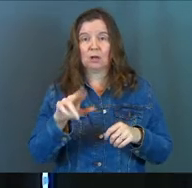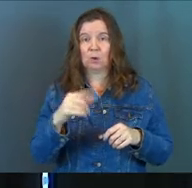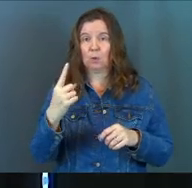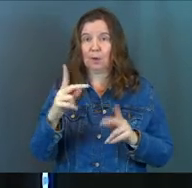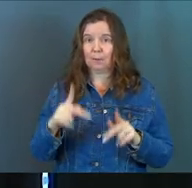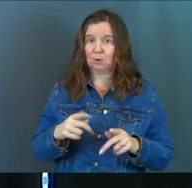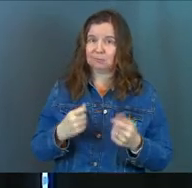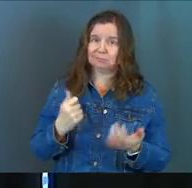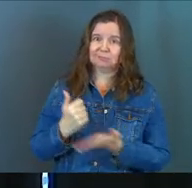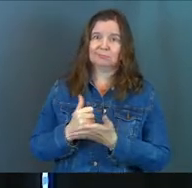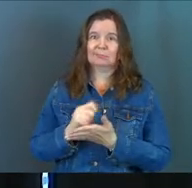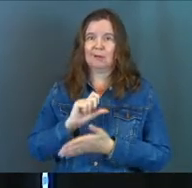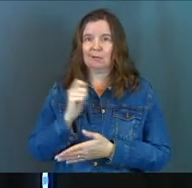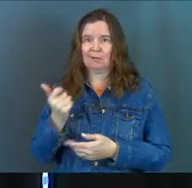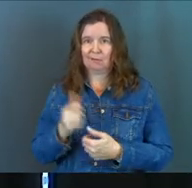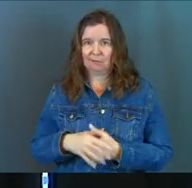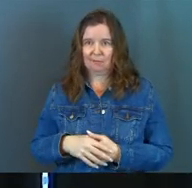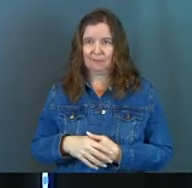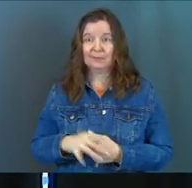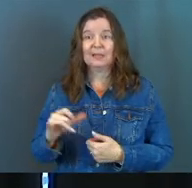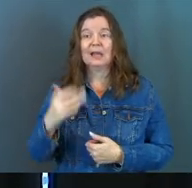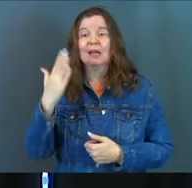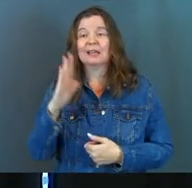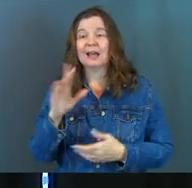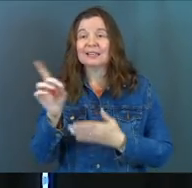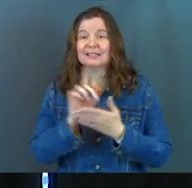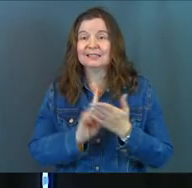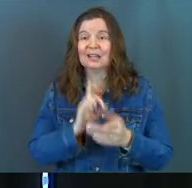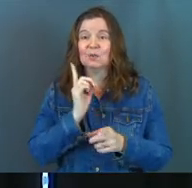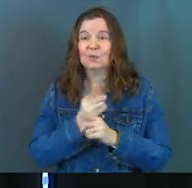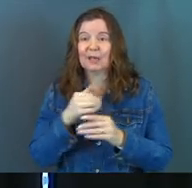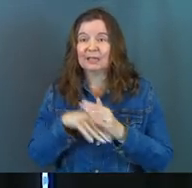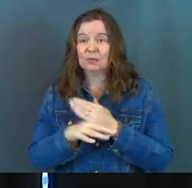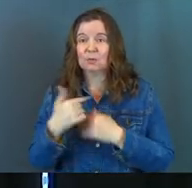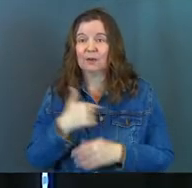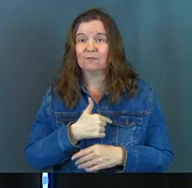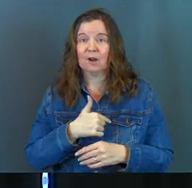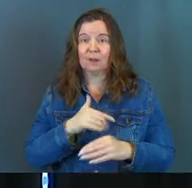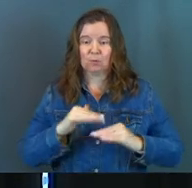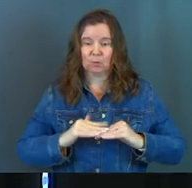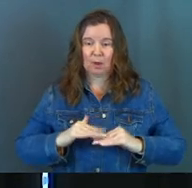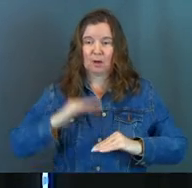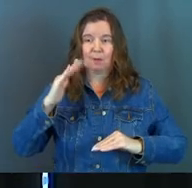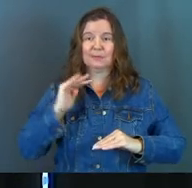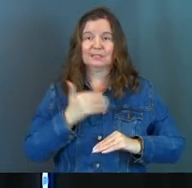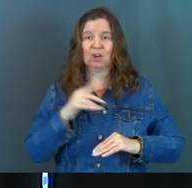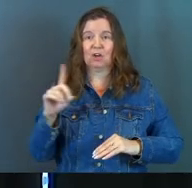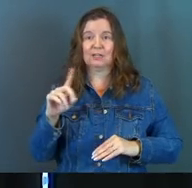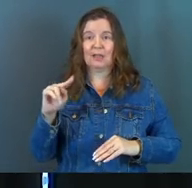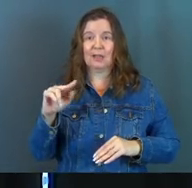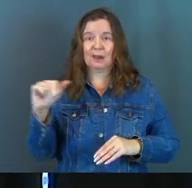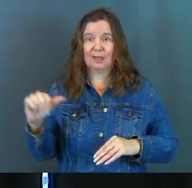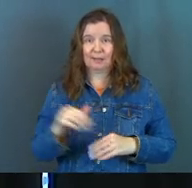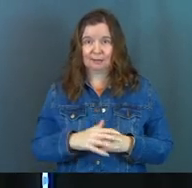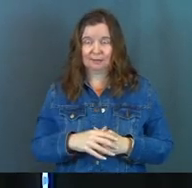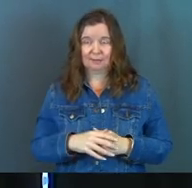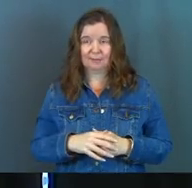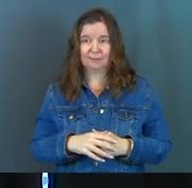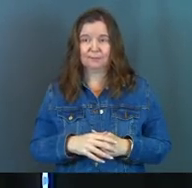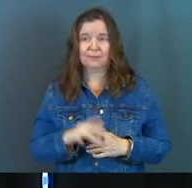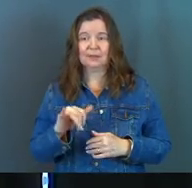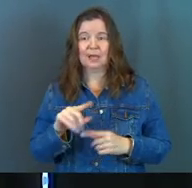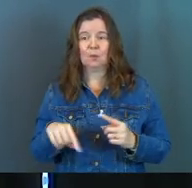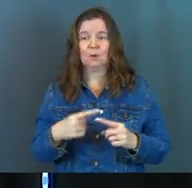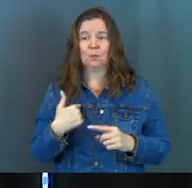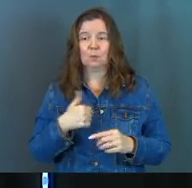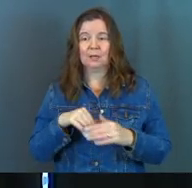person sharpens another." Like God designed it right into us from the ground up. It's in our DNA.